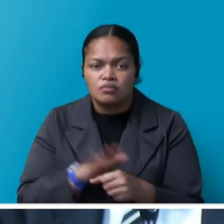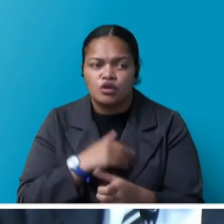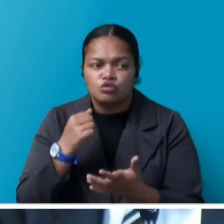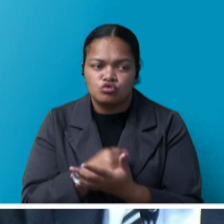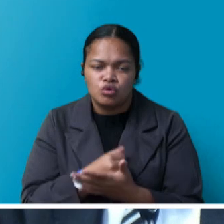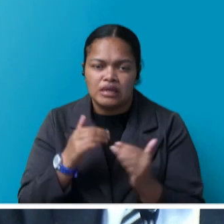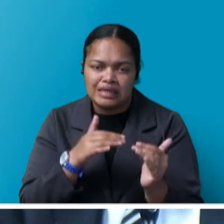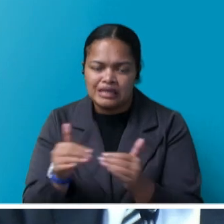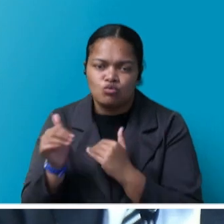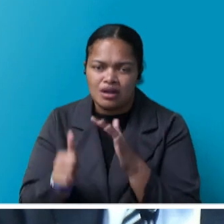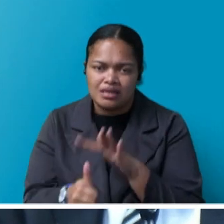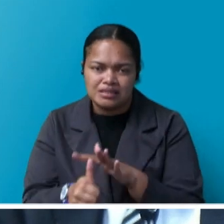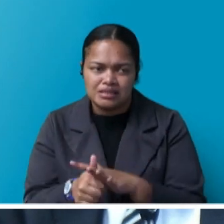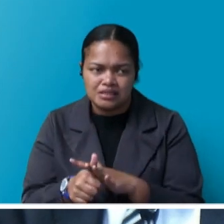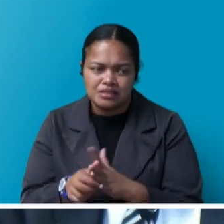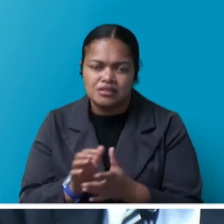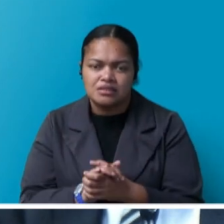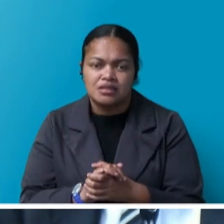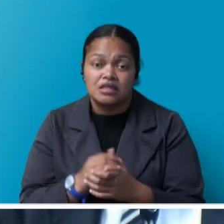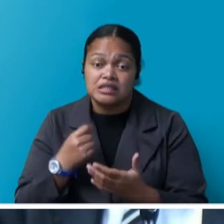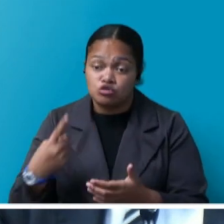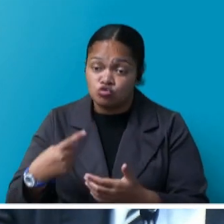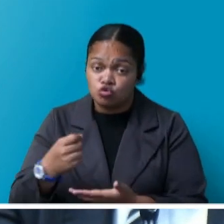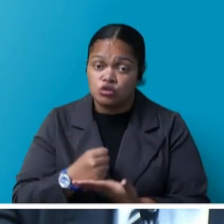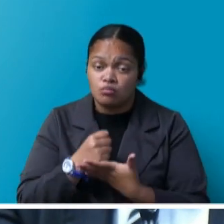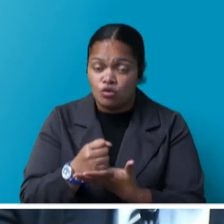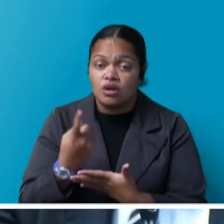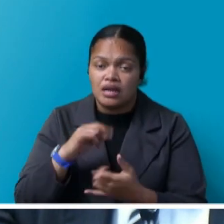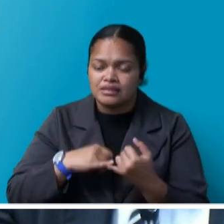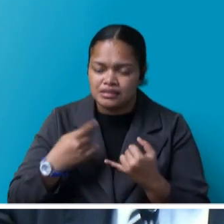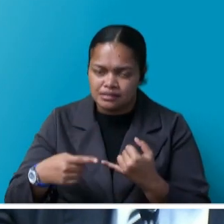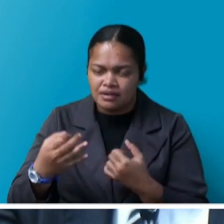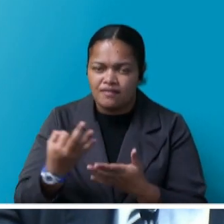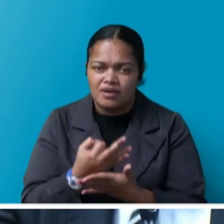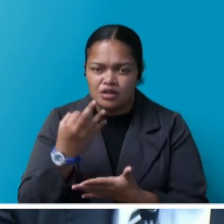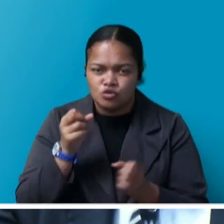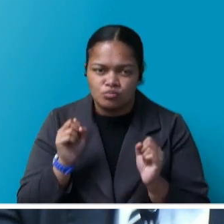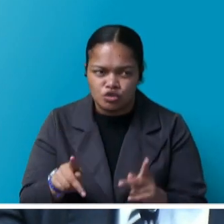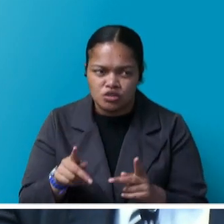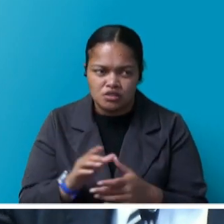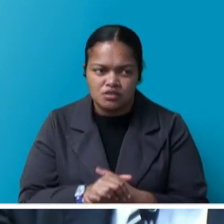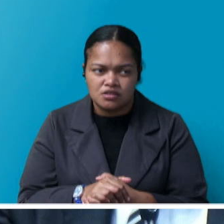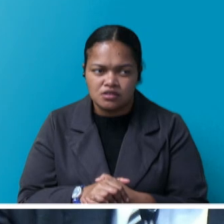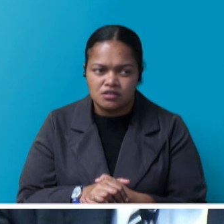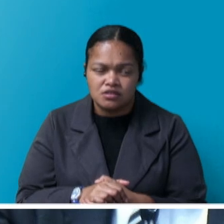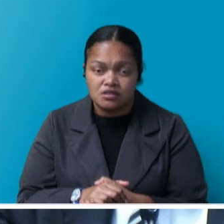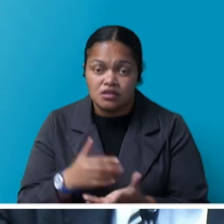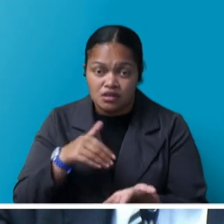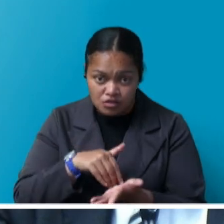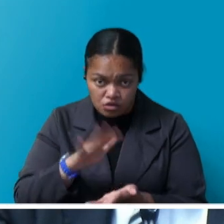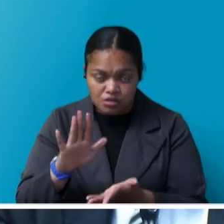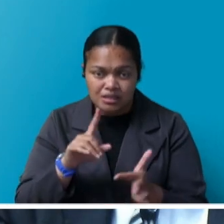equal access to markets, receiving regulatory support, and sustainable financing opportunities. The endorsement of the